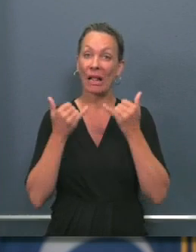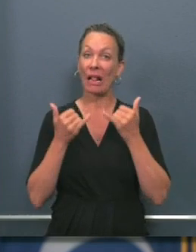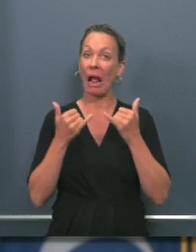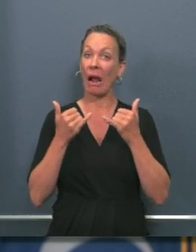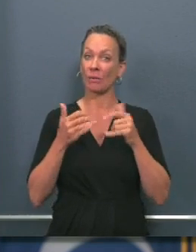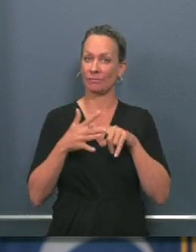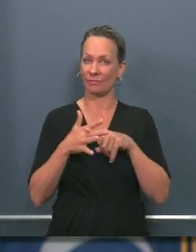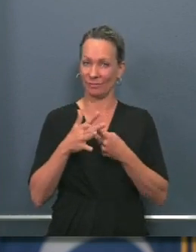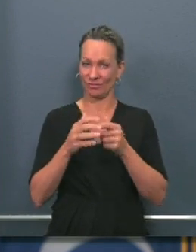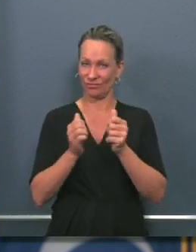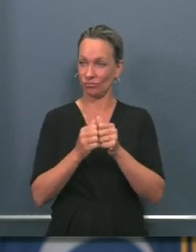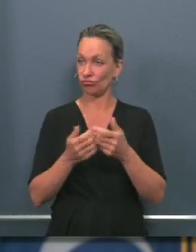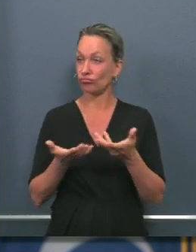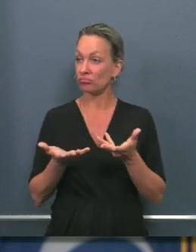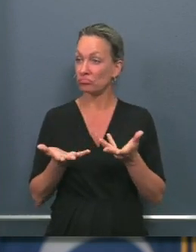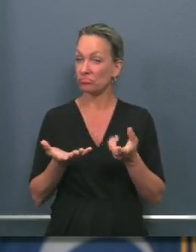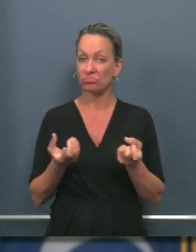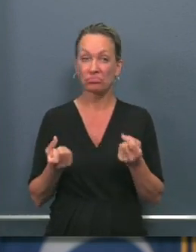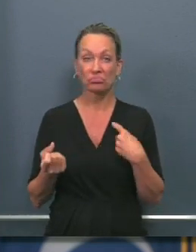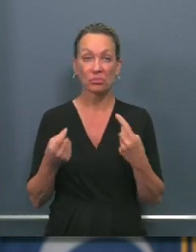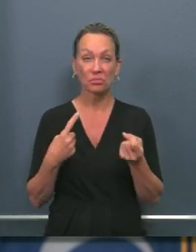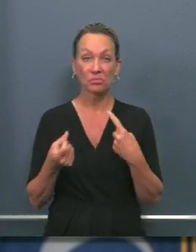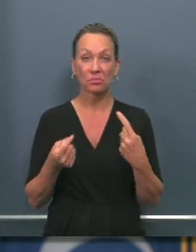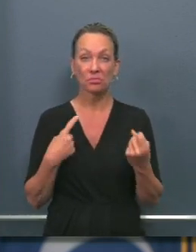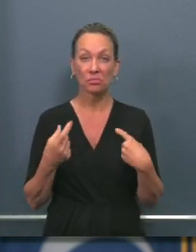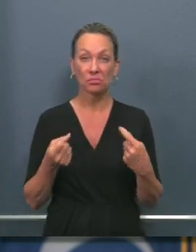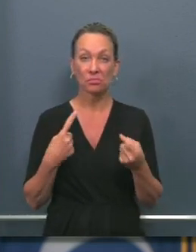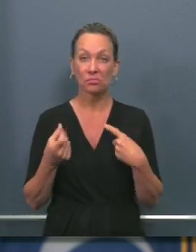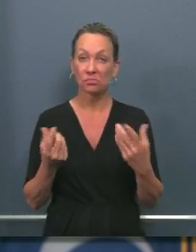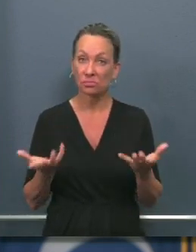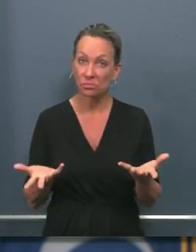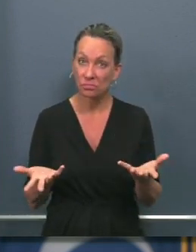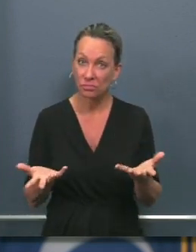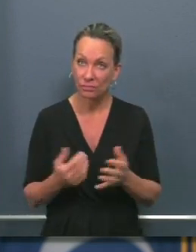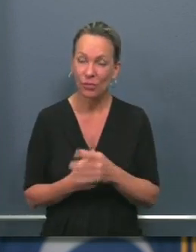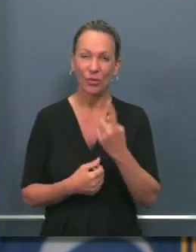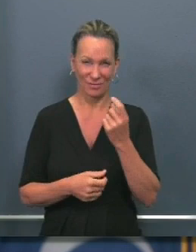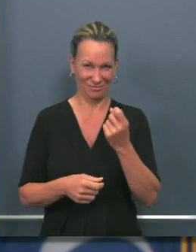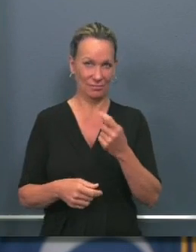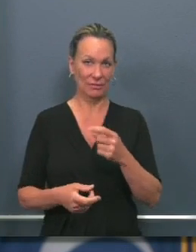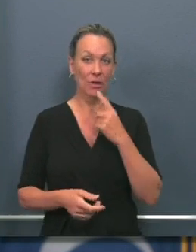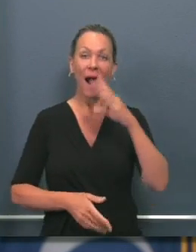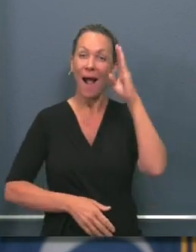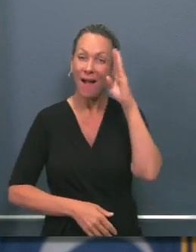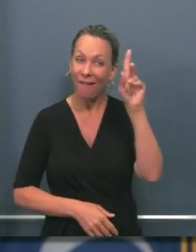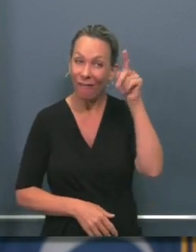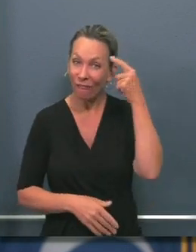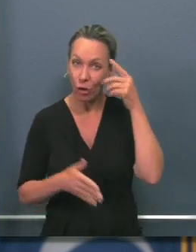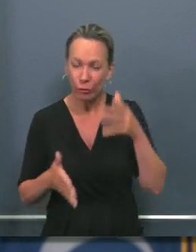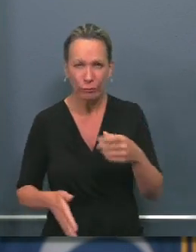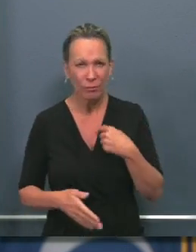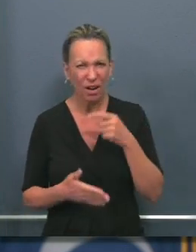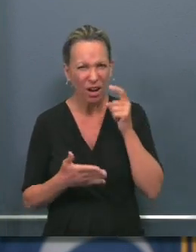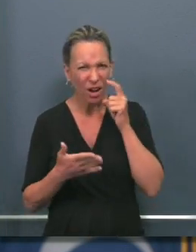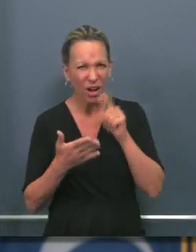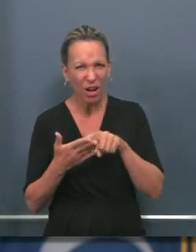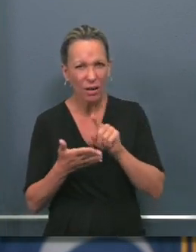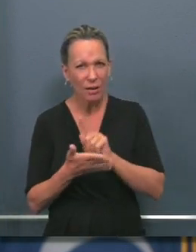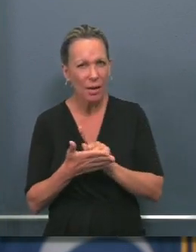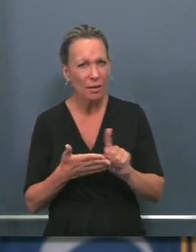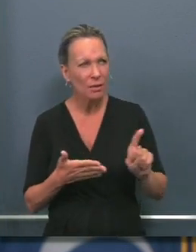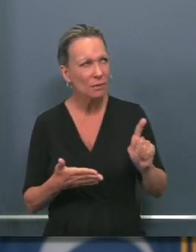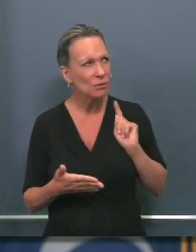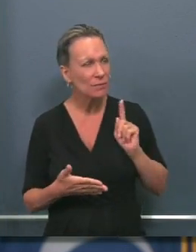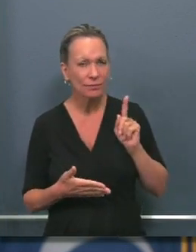Hey, Governor. Thanks so much for taking my question. Over the last week, we have seen the Department of Justice reach out to both the